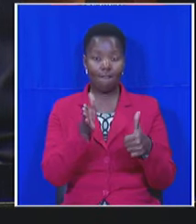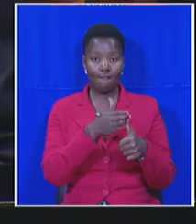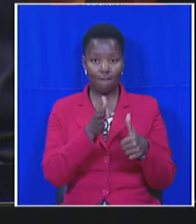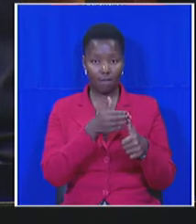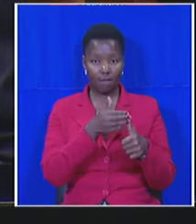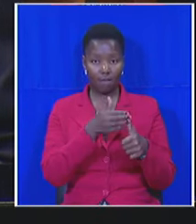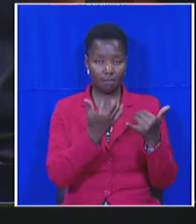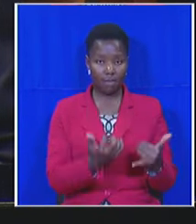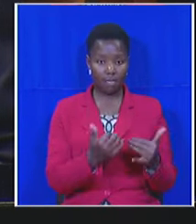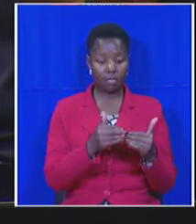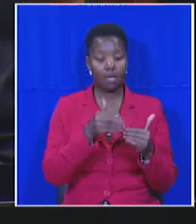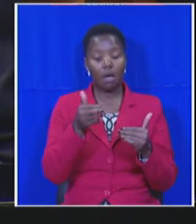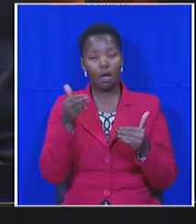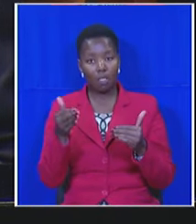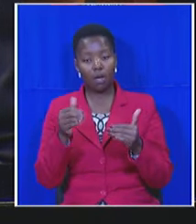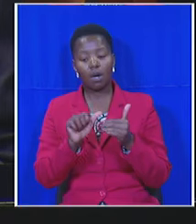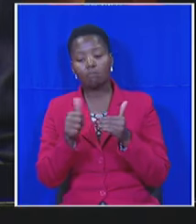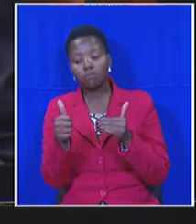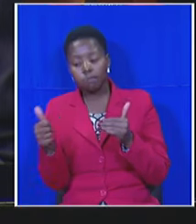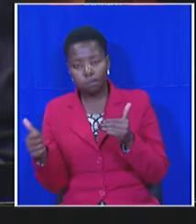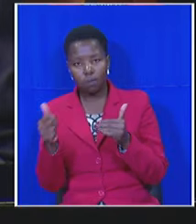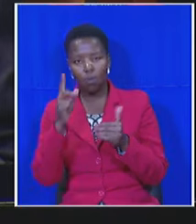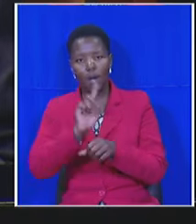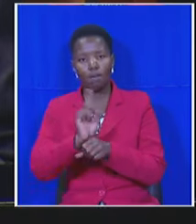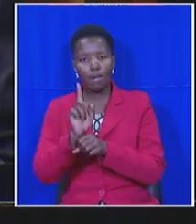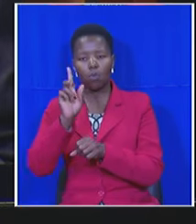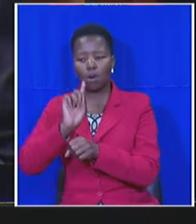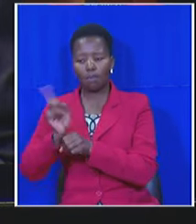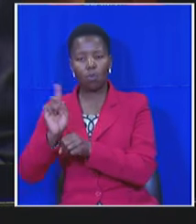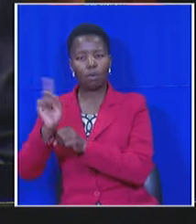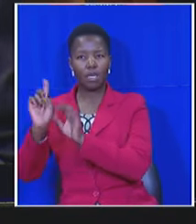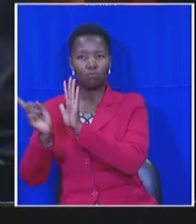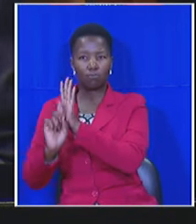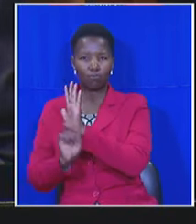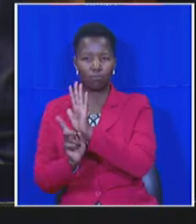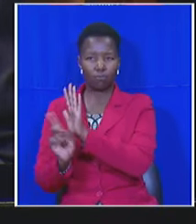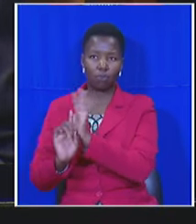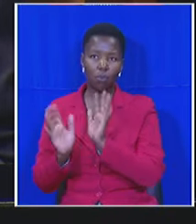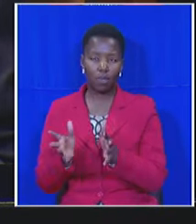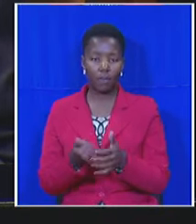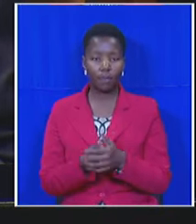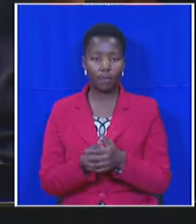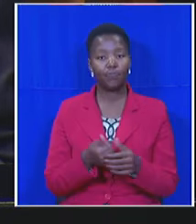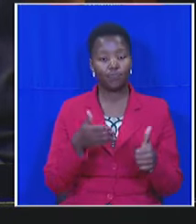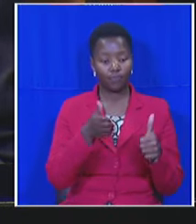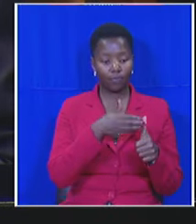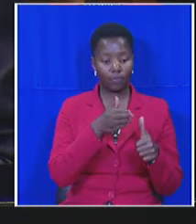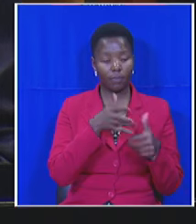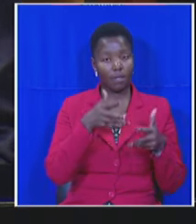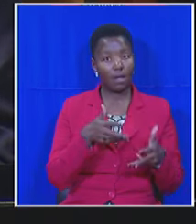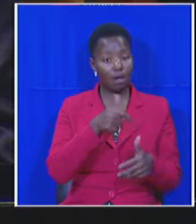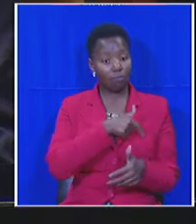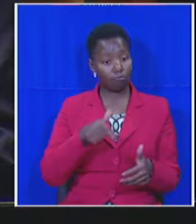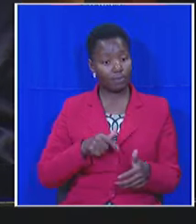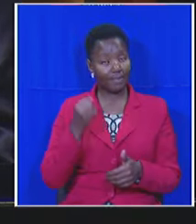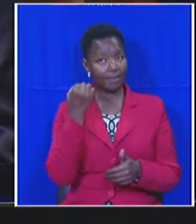but for only 1 minute on subsequent divisions. I now put vote number 1, the presidency. Are there any